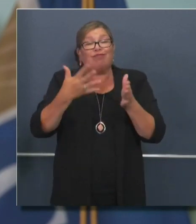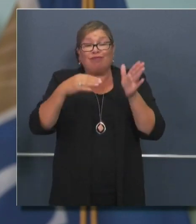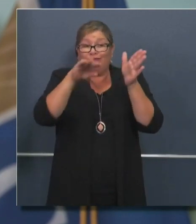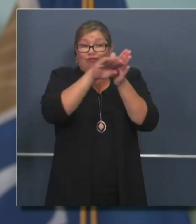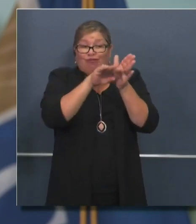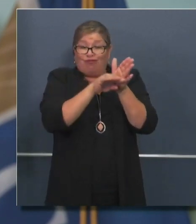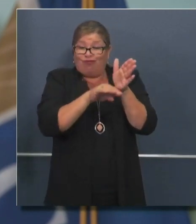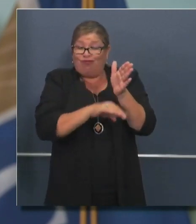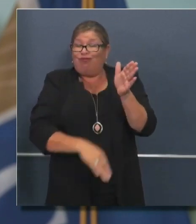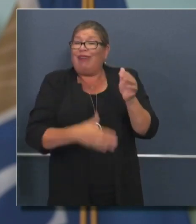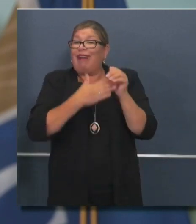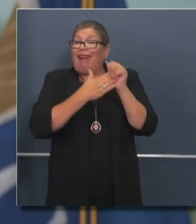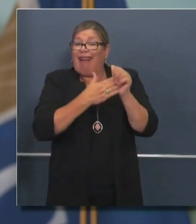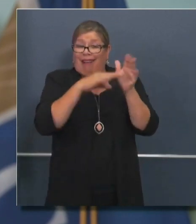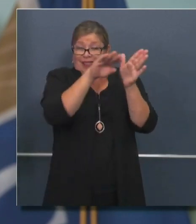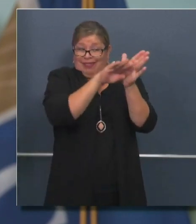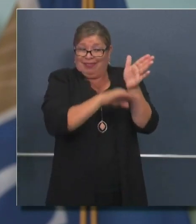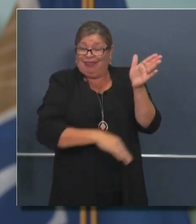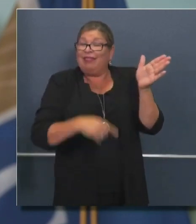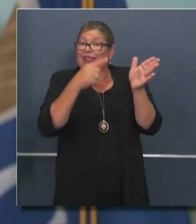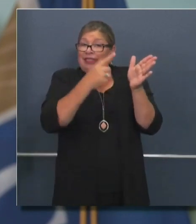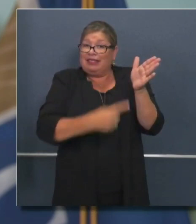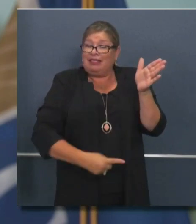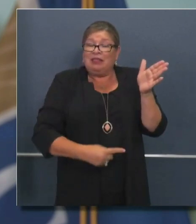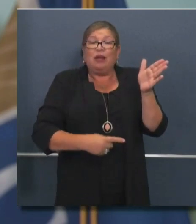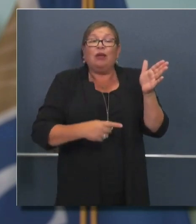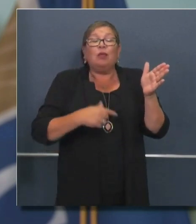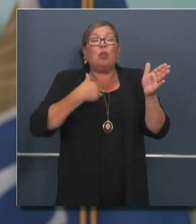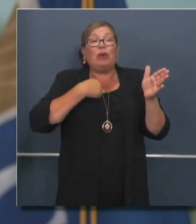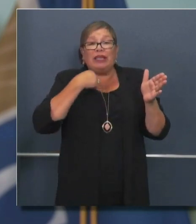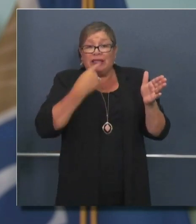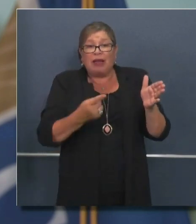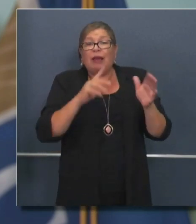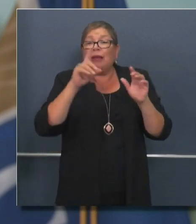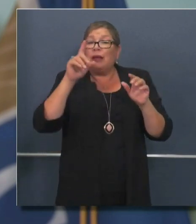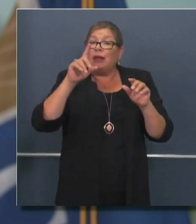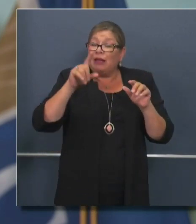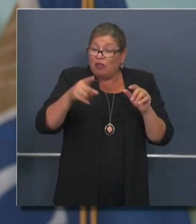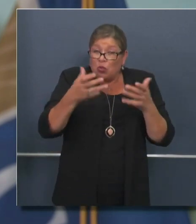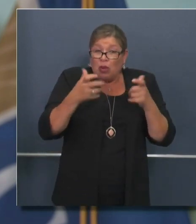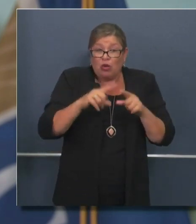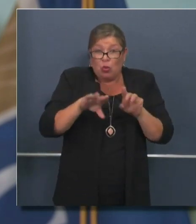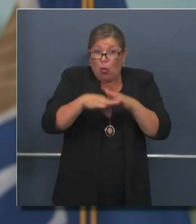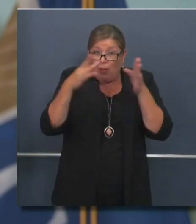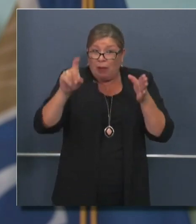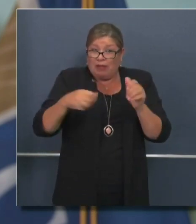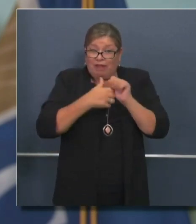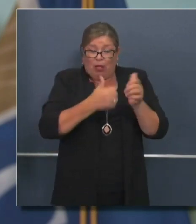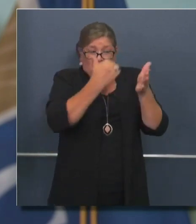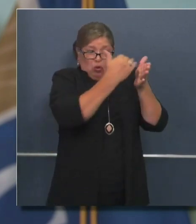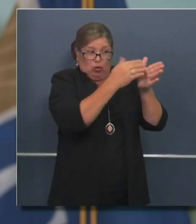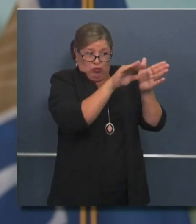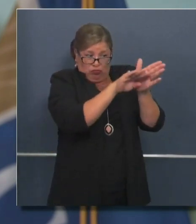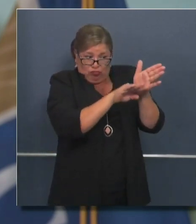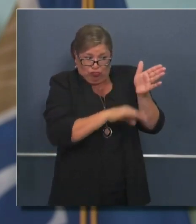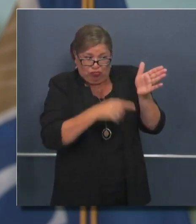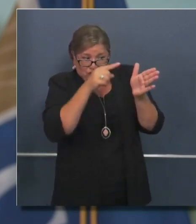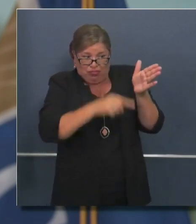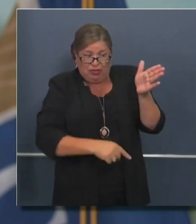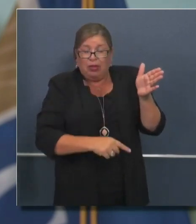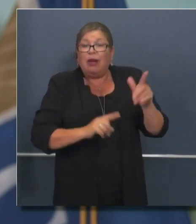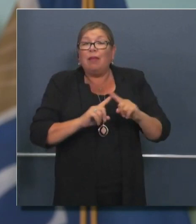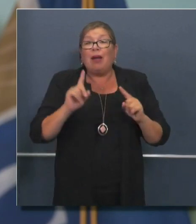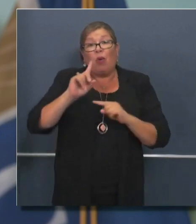dictate when, they dictate how. The determination of when is done by local